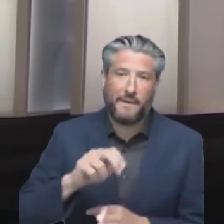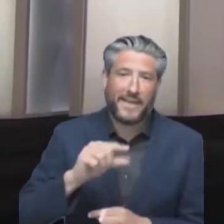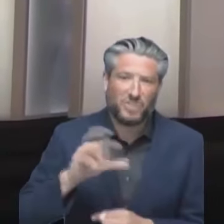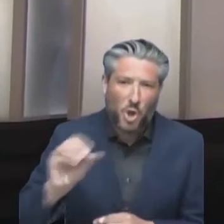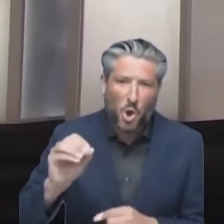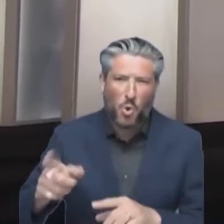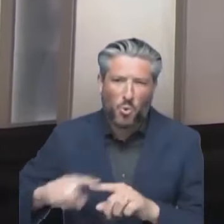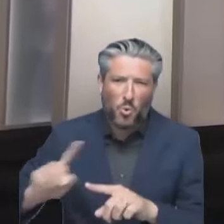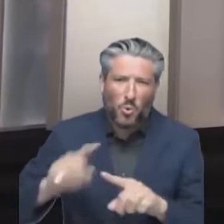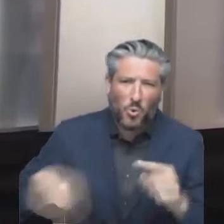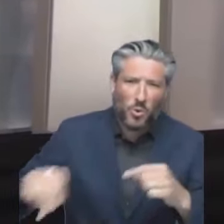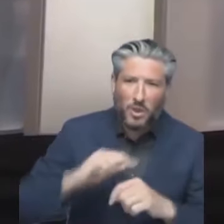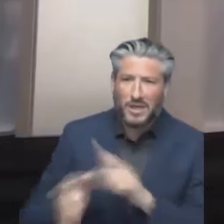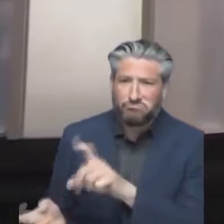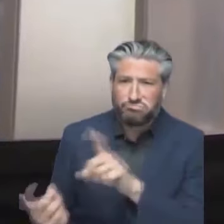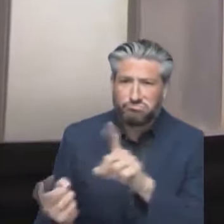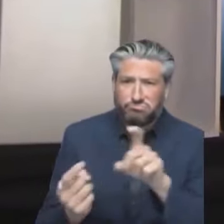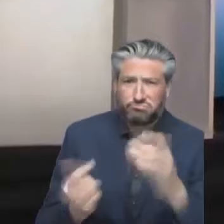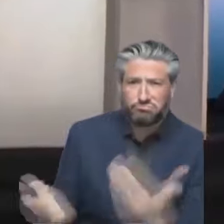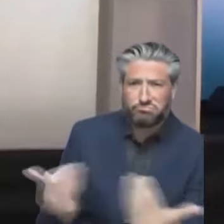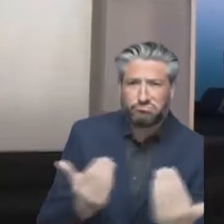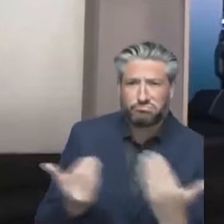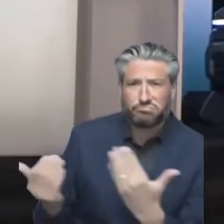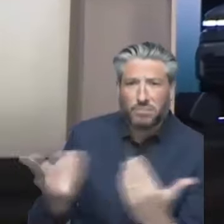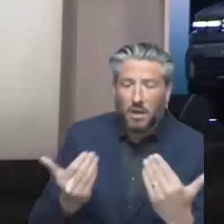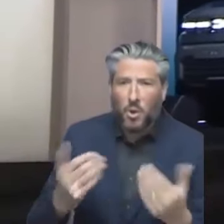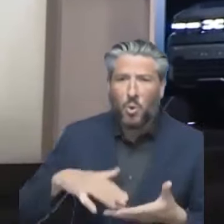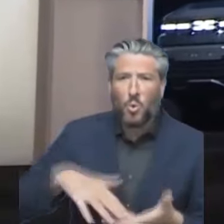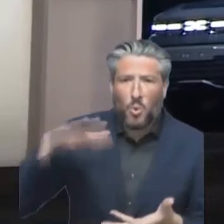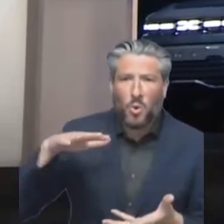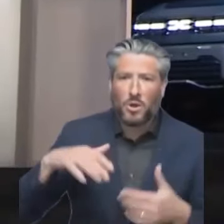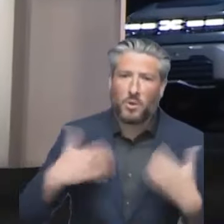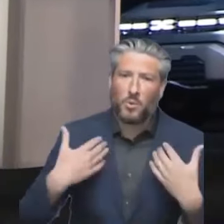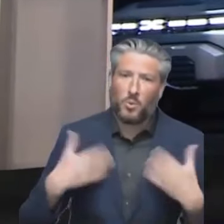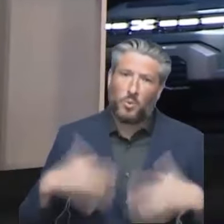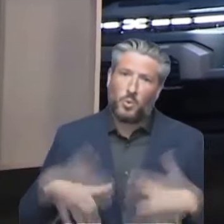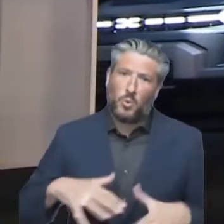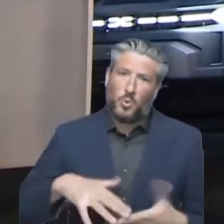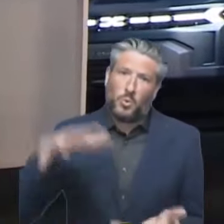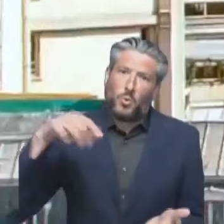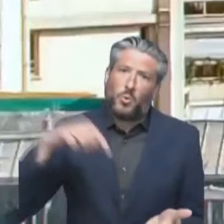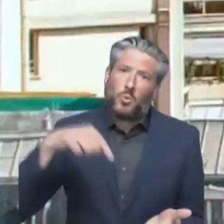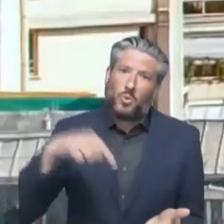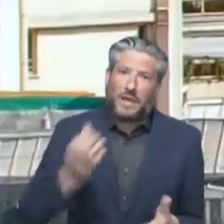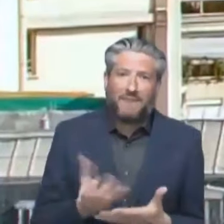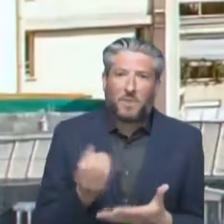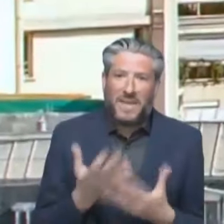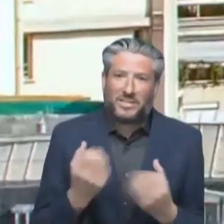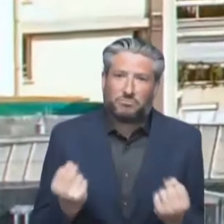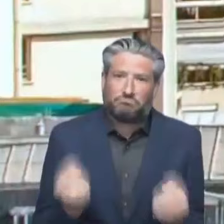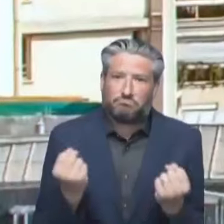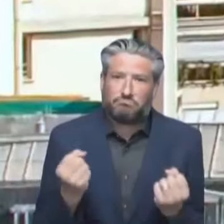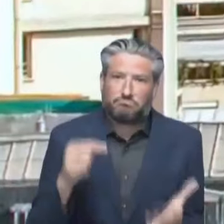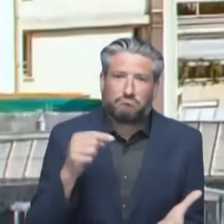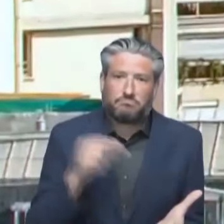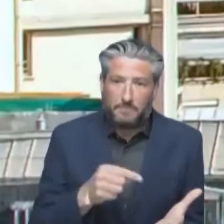of this work gave us an incredibly rich body of material, which was hardly surprising. Then we had to start